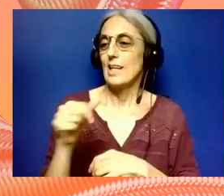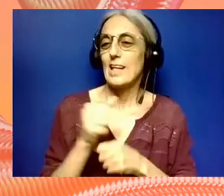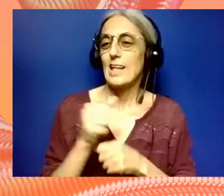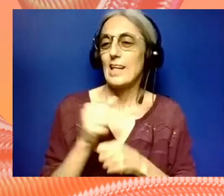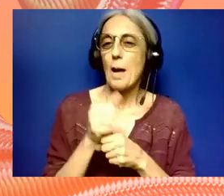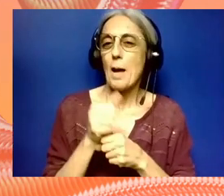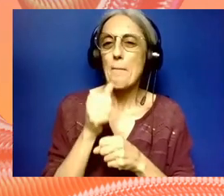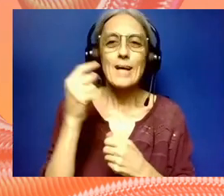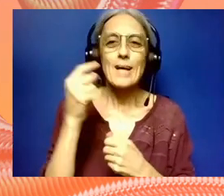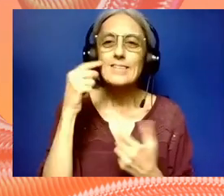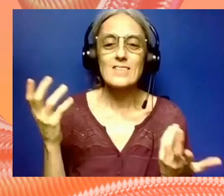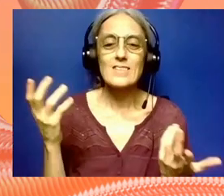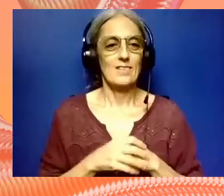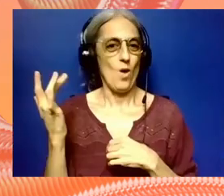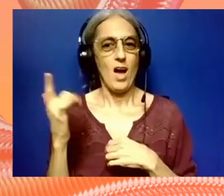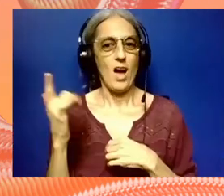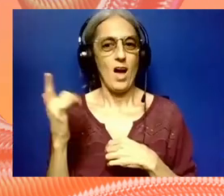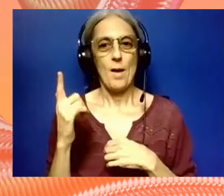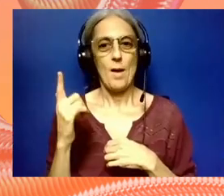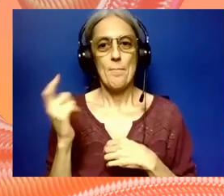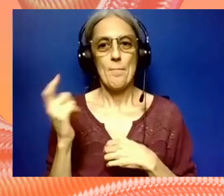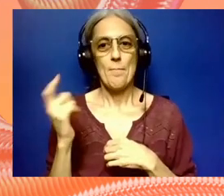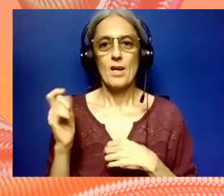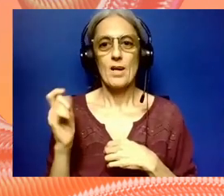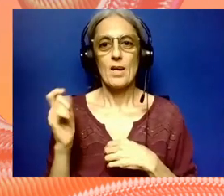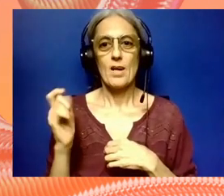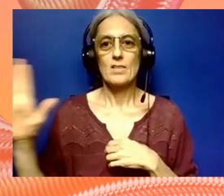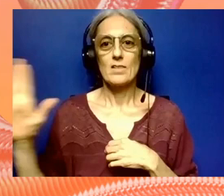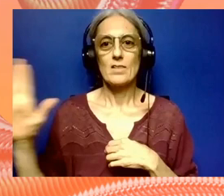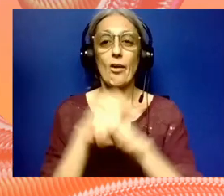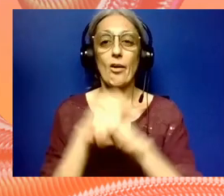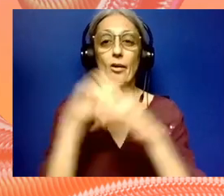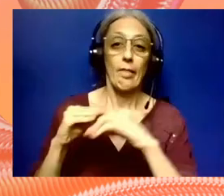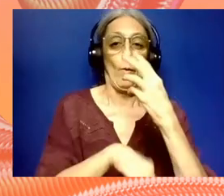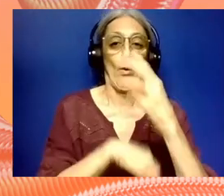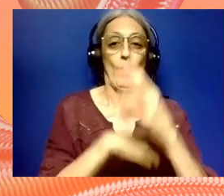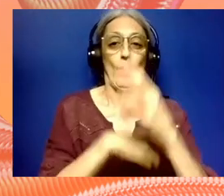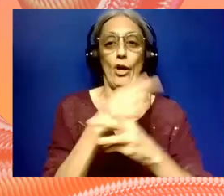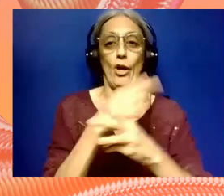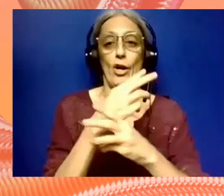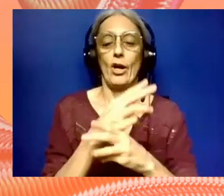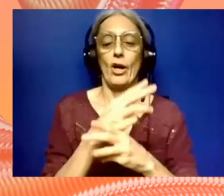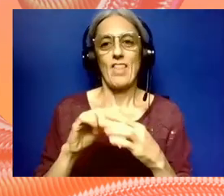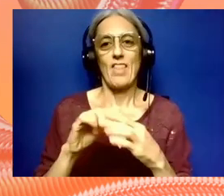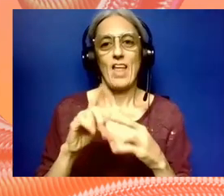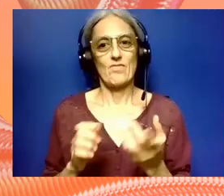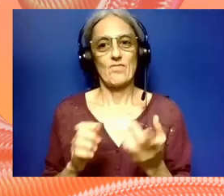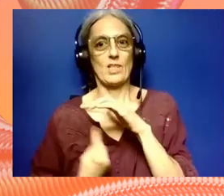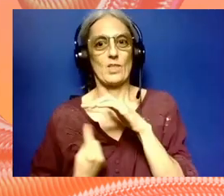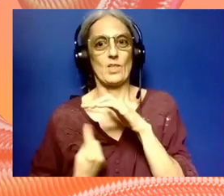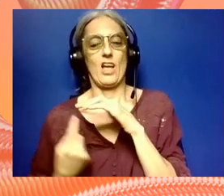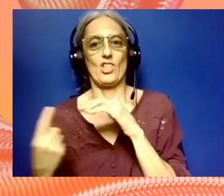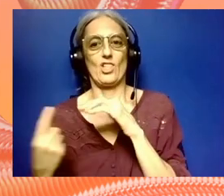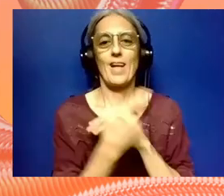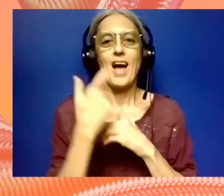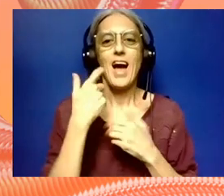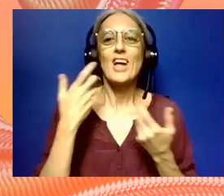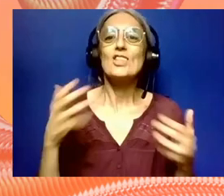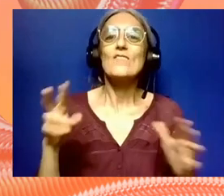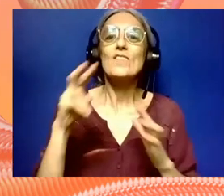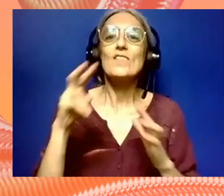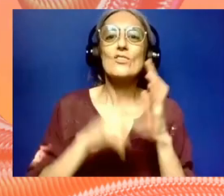that isolation, which is not our nature. You know, I just finished reading Braiding Sweetgrass, and like, so much